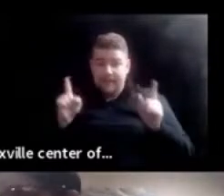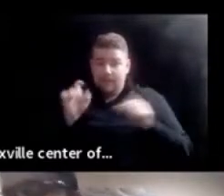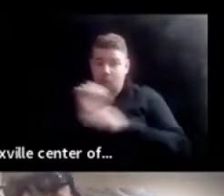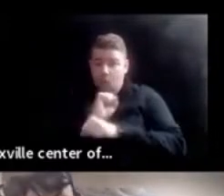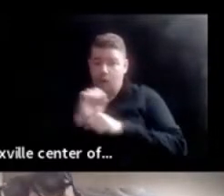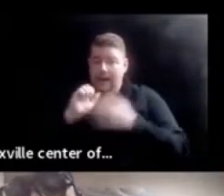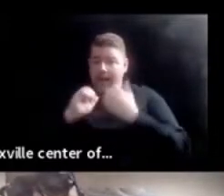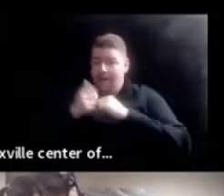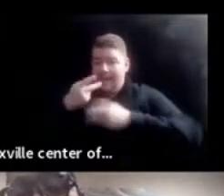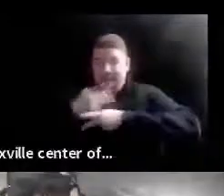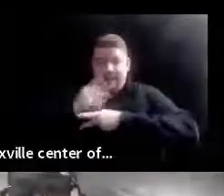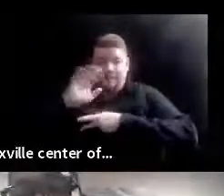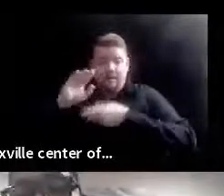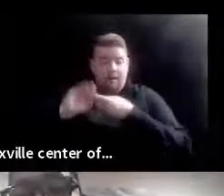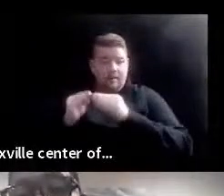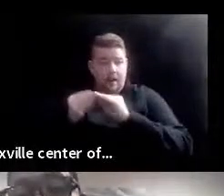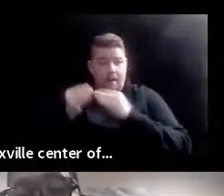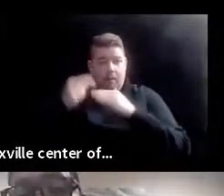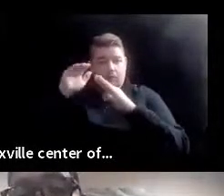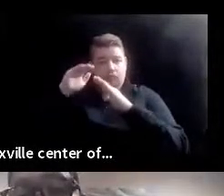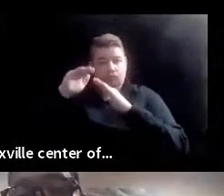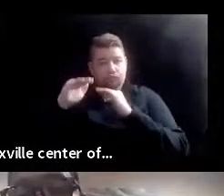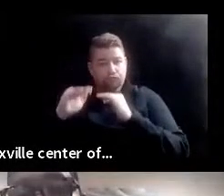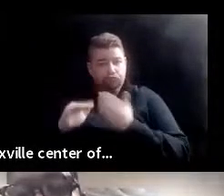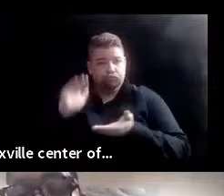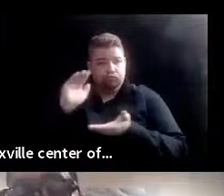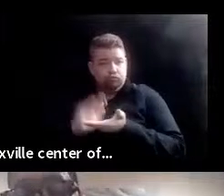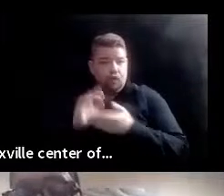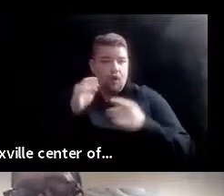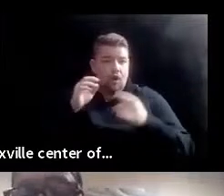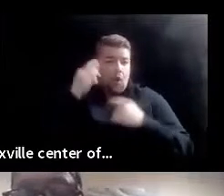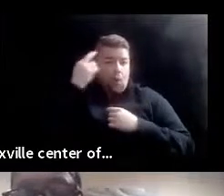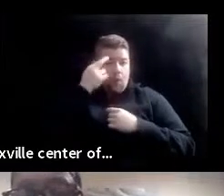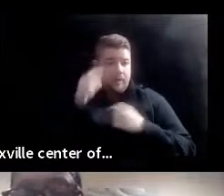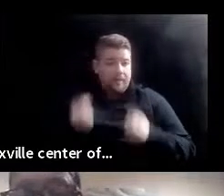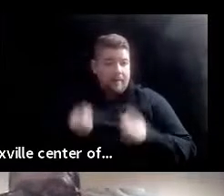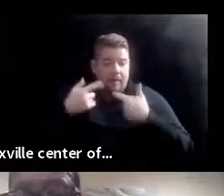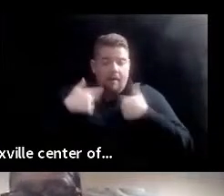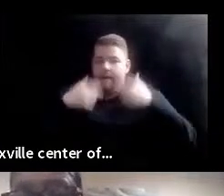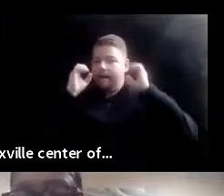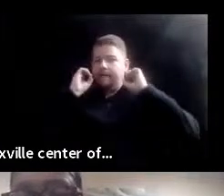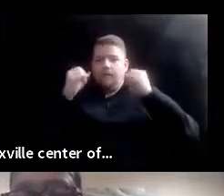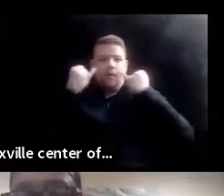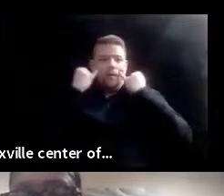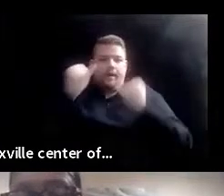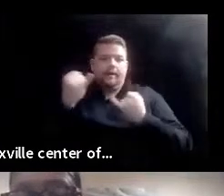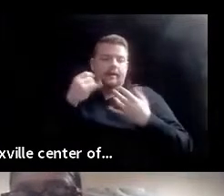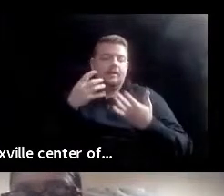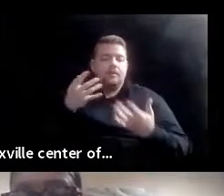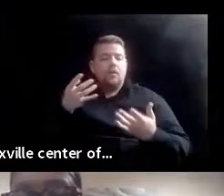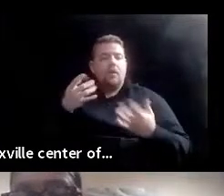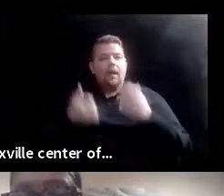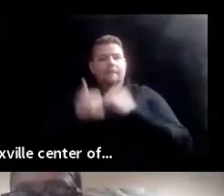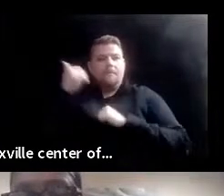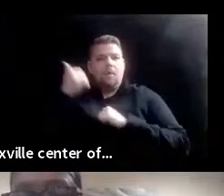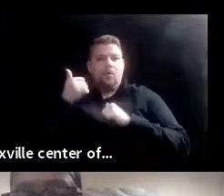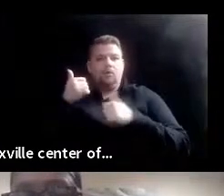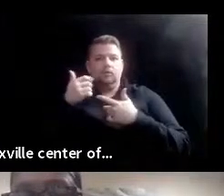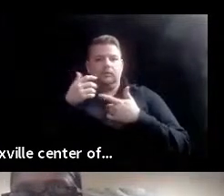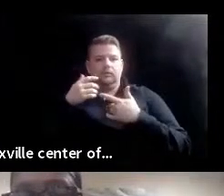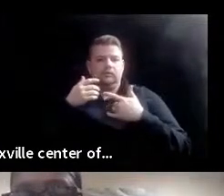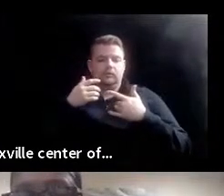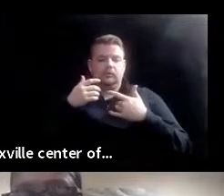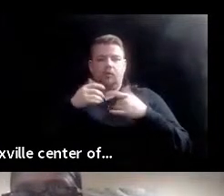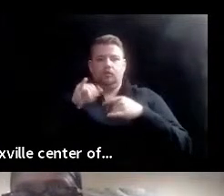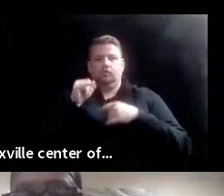they keep their numbers at a reasonable amount, I have no idea. And I would assume that, like most entrepreneurs, if they